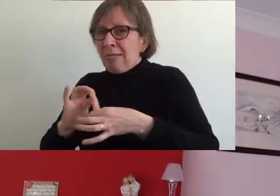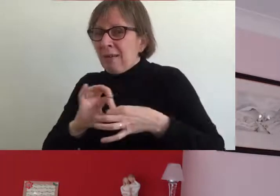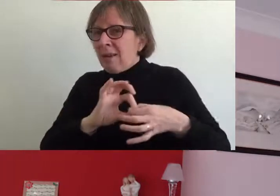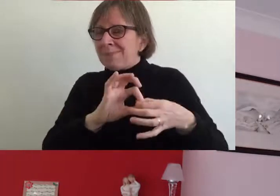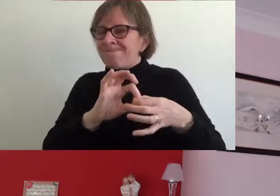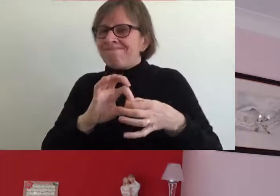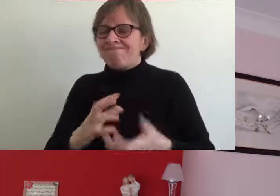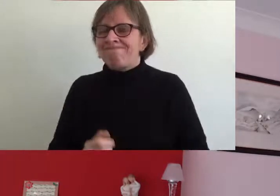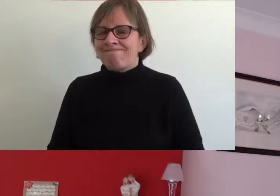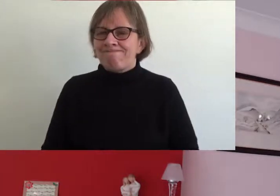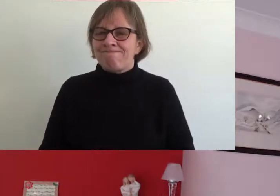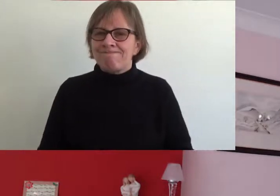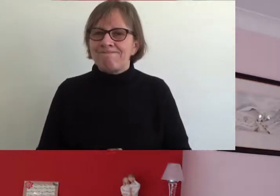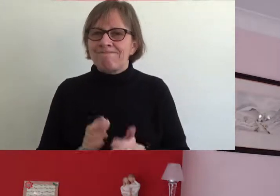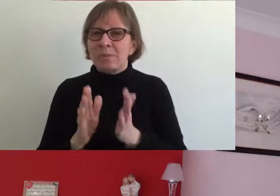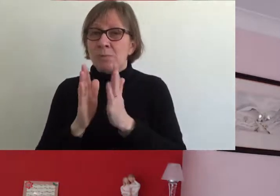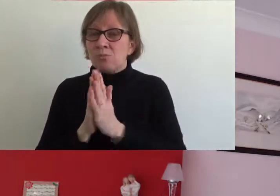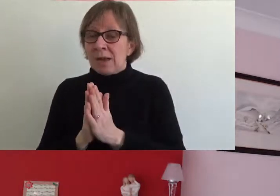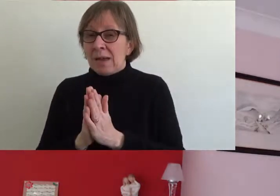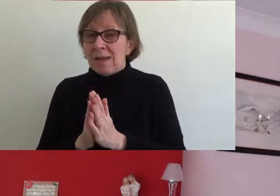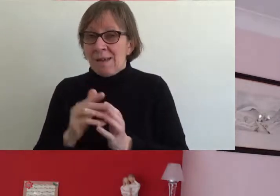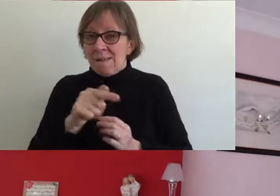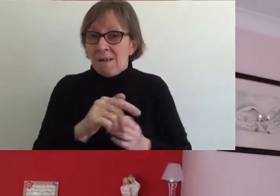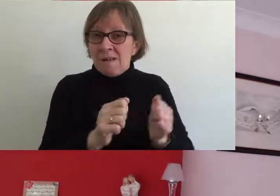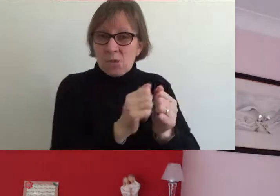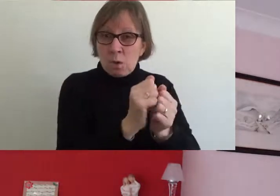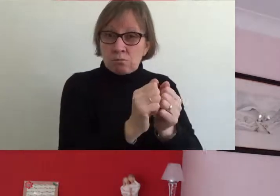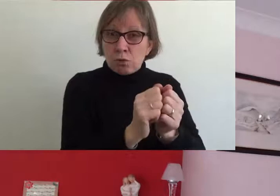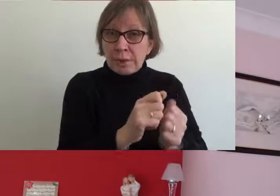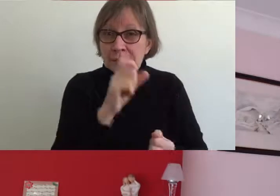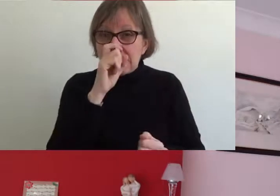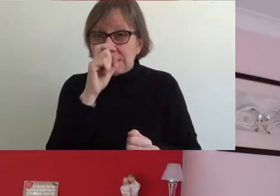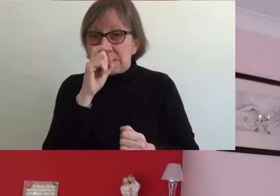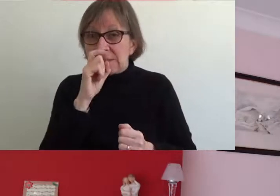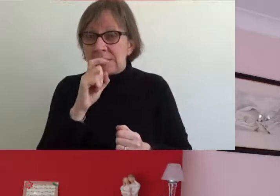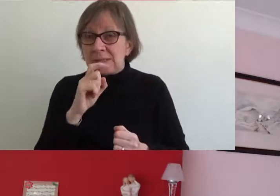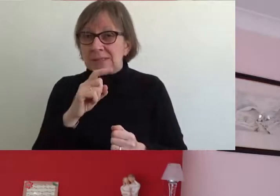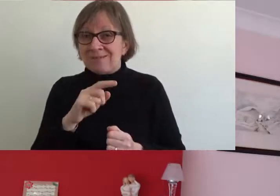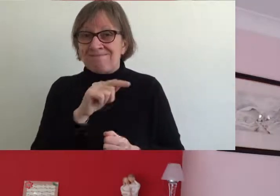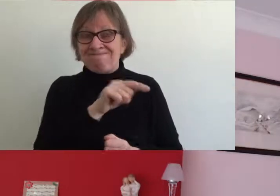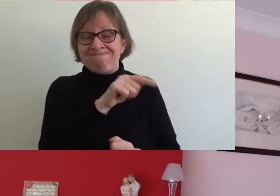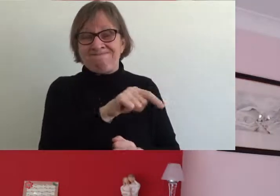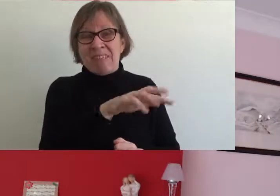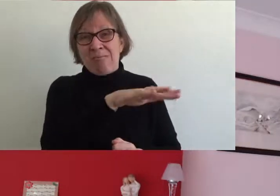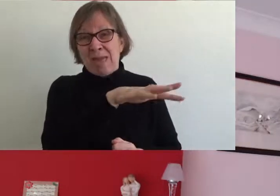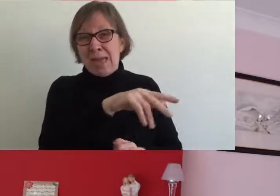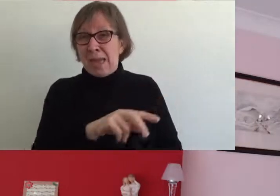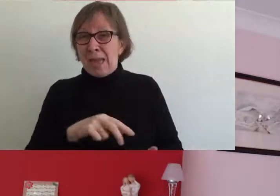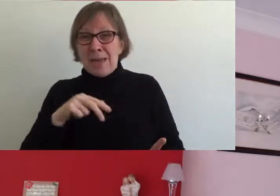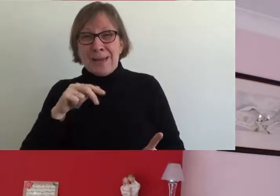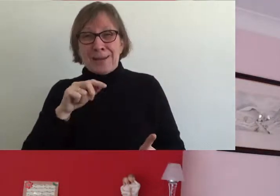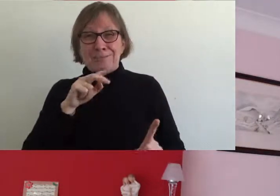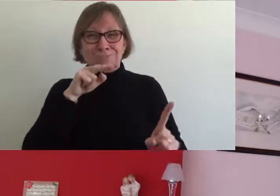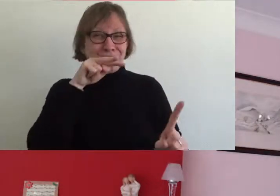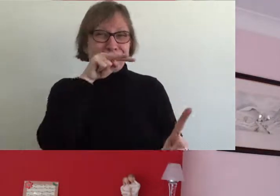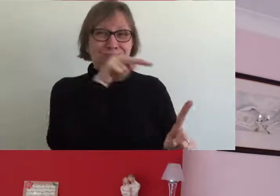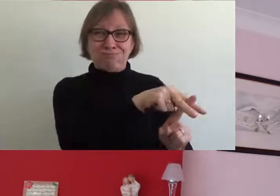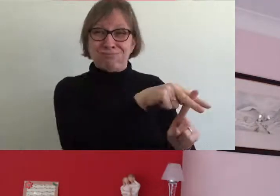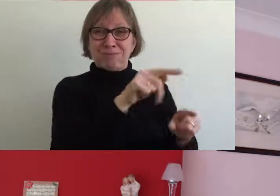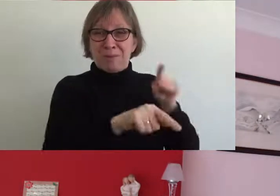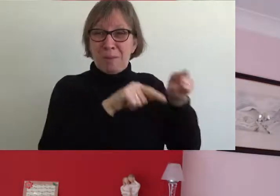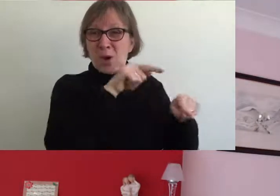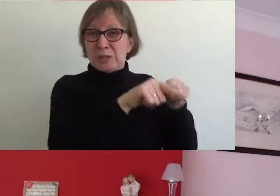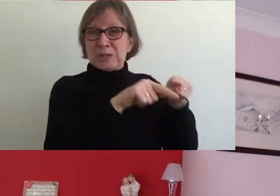Lord, we pray for our brothers and sisters around the world who are facing the hardship of persecution. And this seems